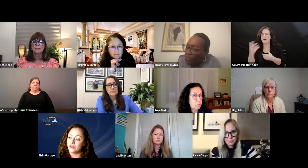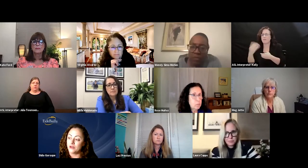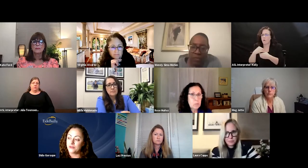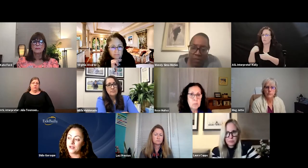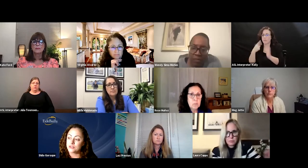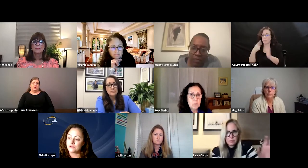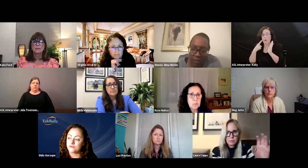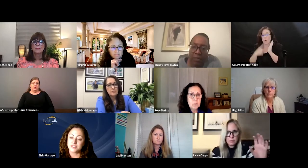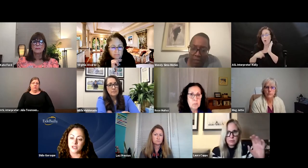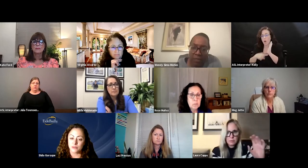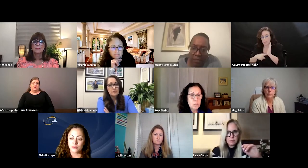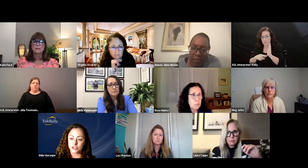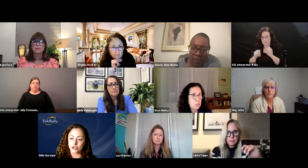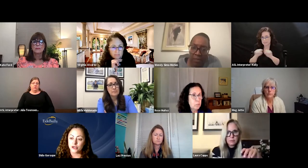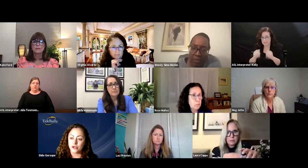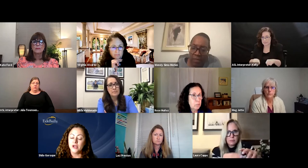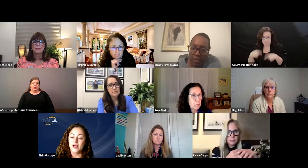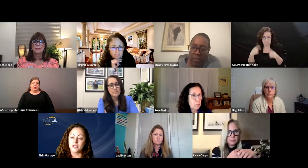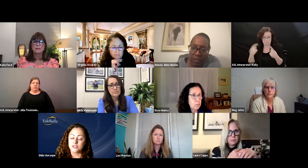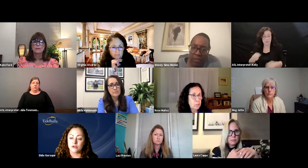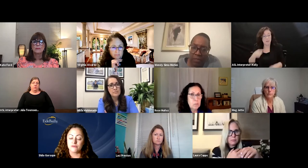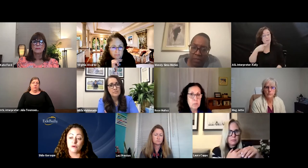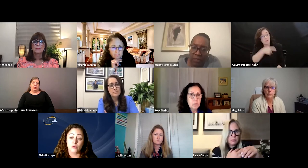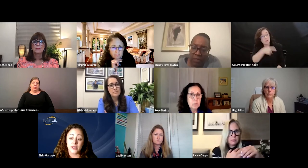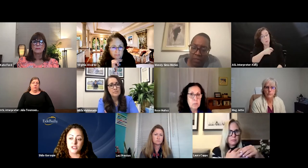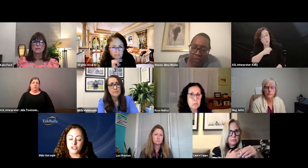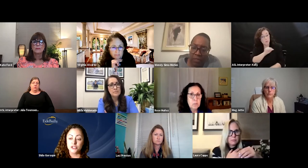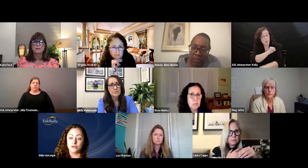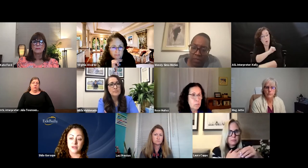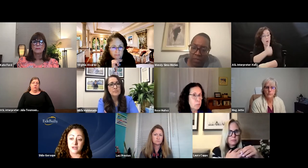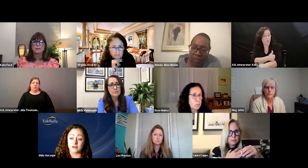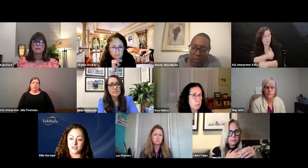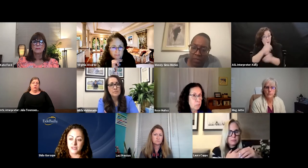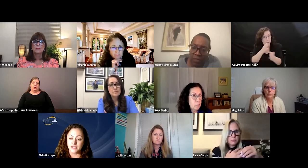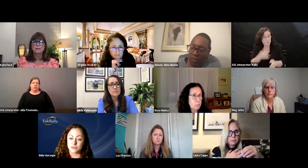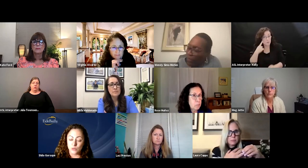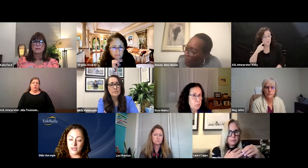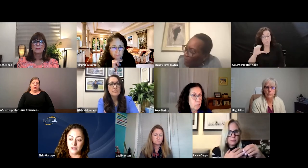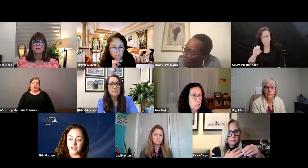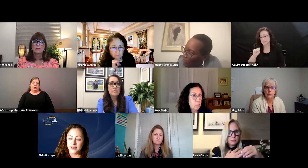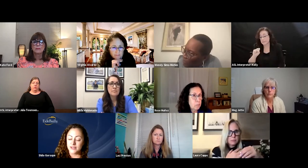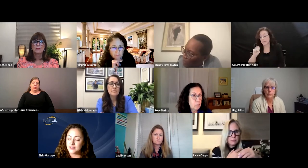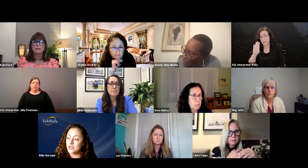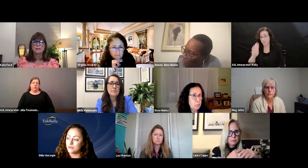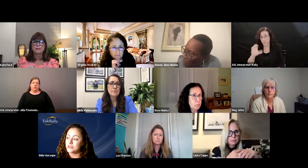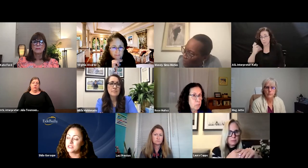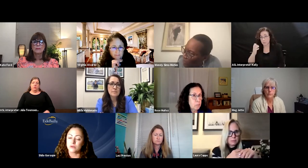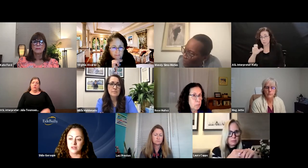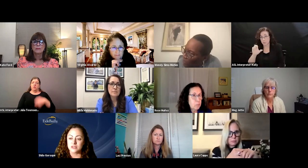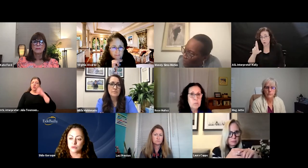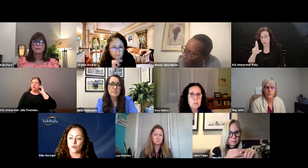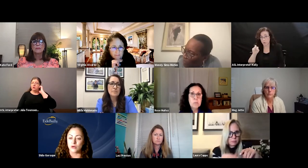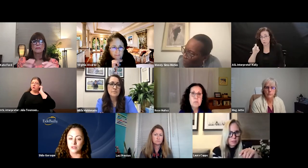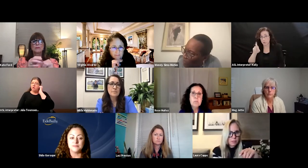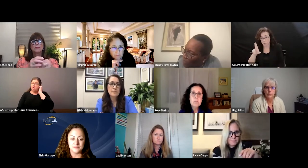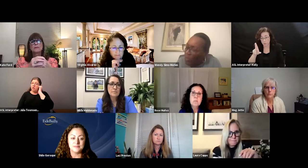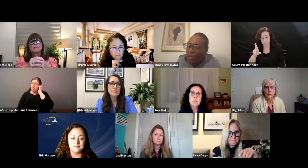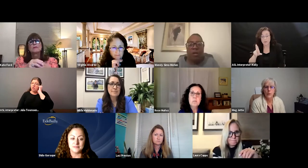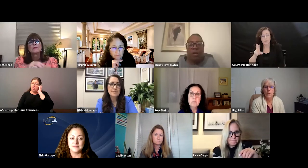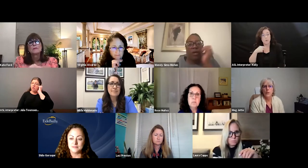you are the authorizer for santa barbara charter and so therefore we actually do their audit as well and it's encompassed within this